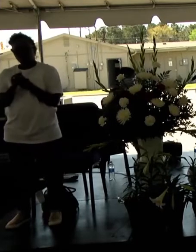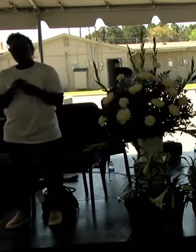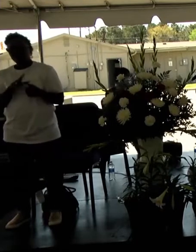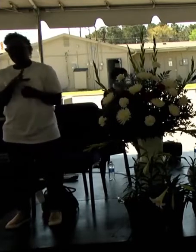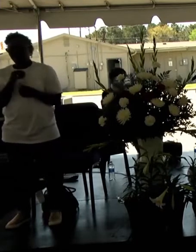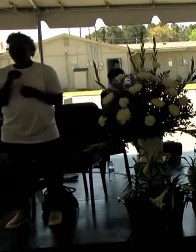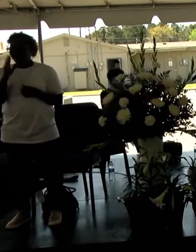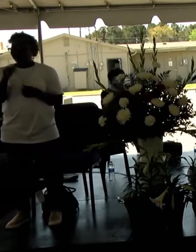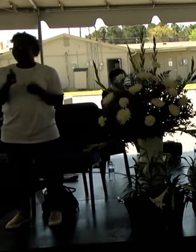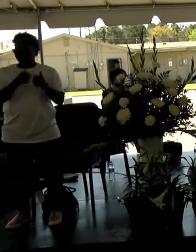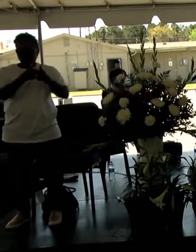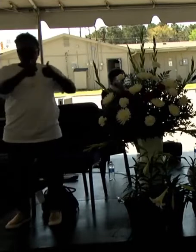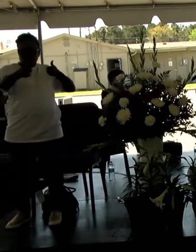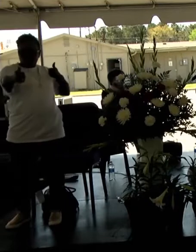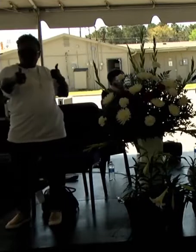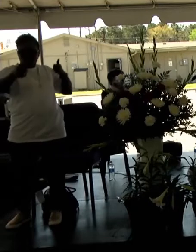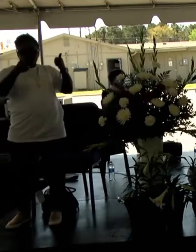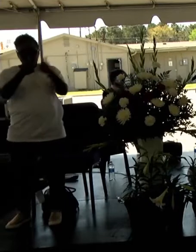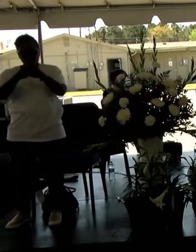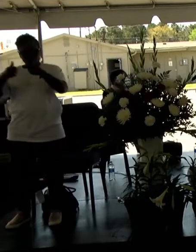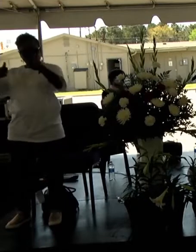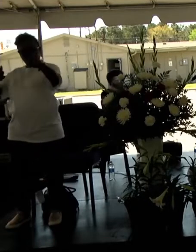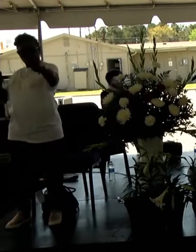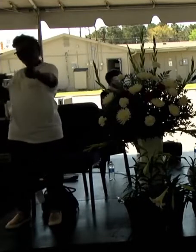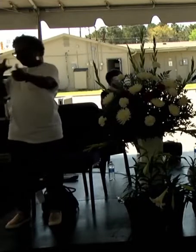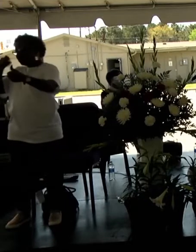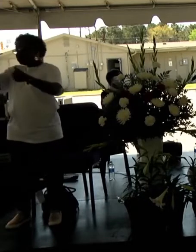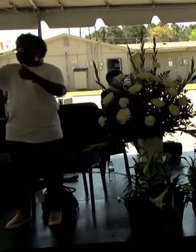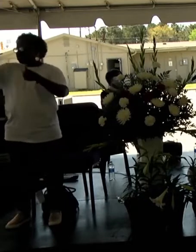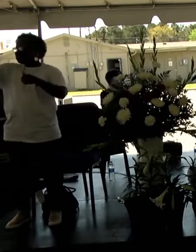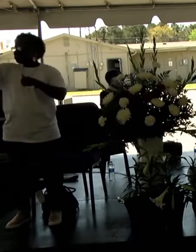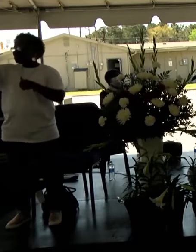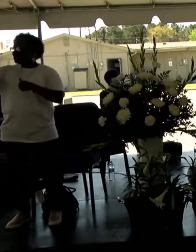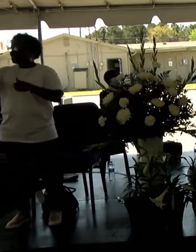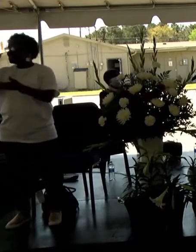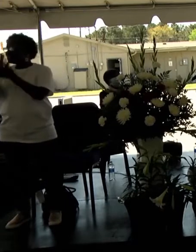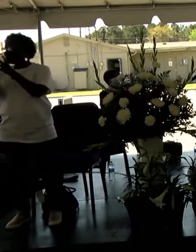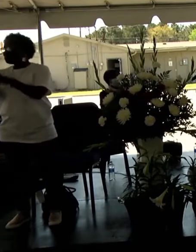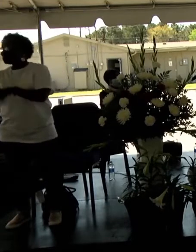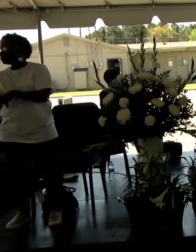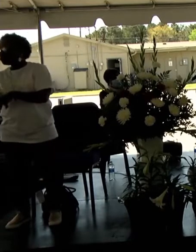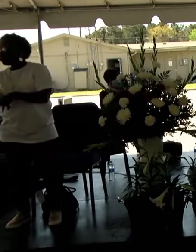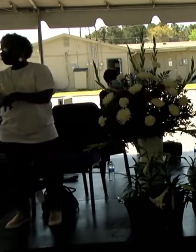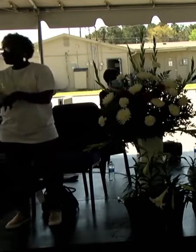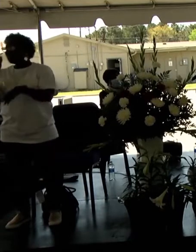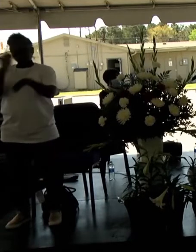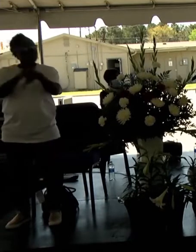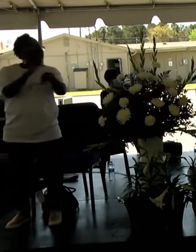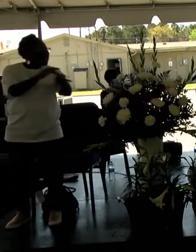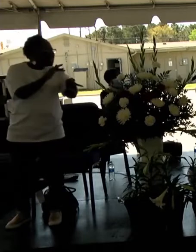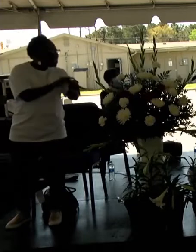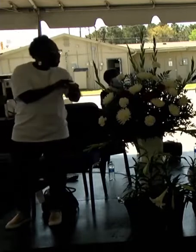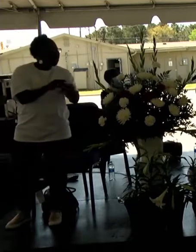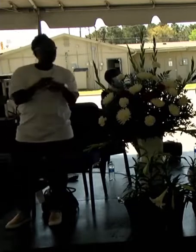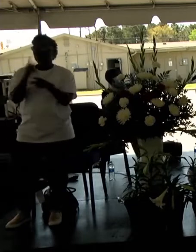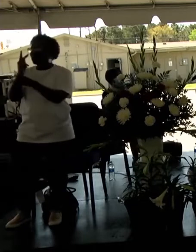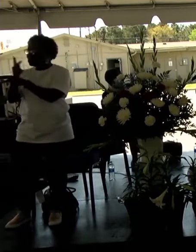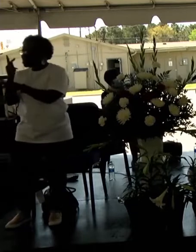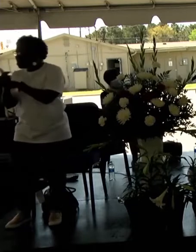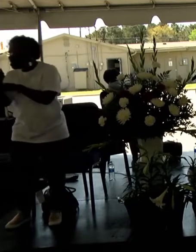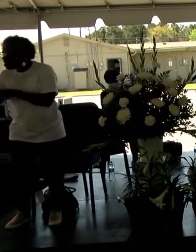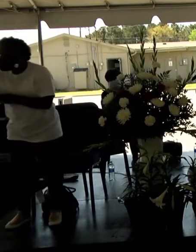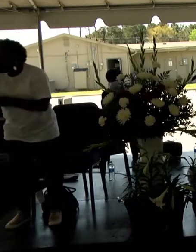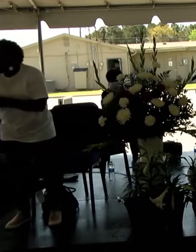And social distancing is about mess you up because you need somebody always touching you, attending to you, being with you. And